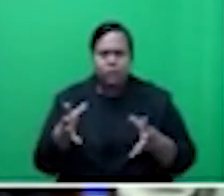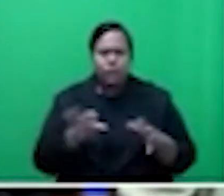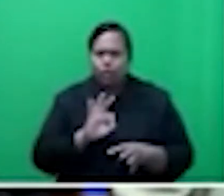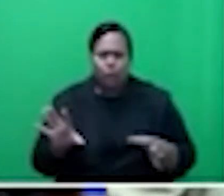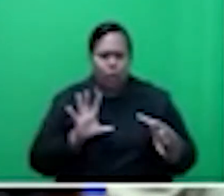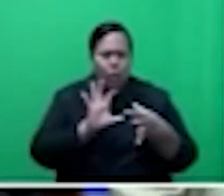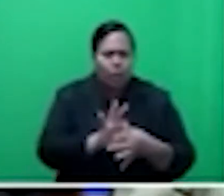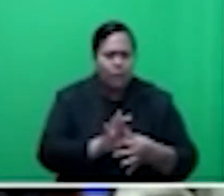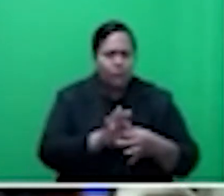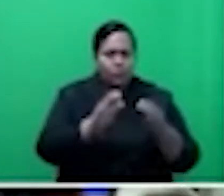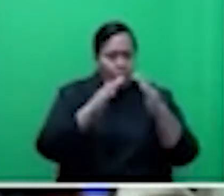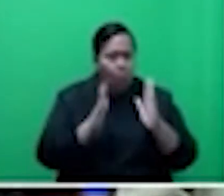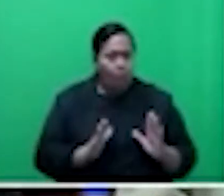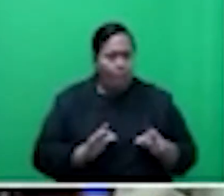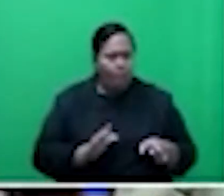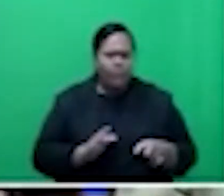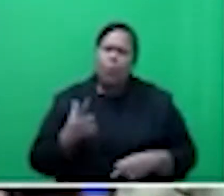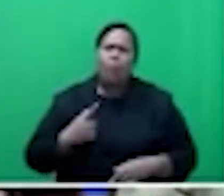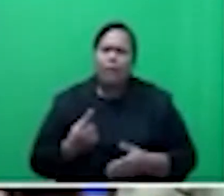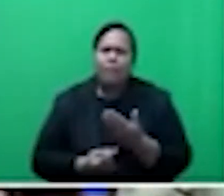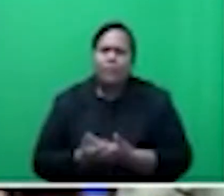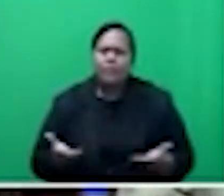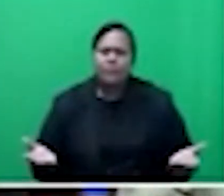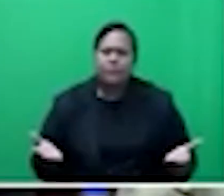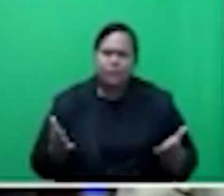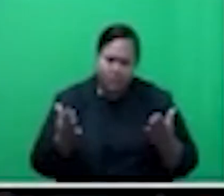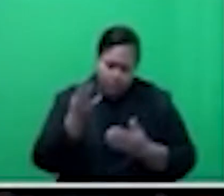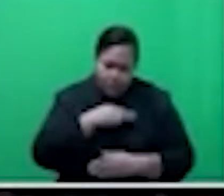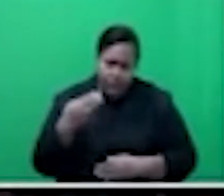Honourable Minister explain why you have cases such as this? Thank you.